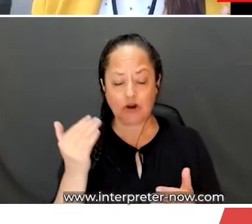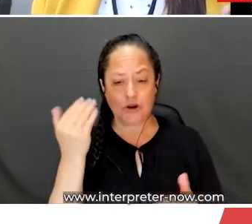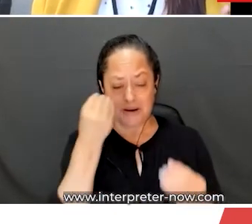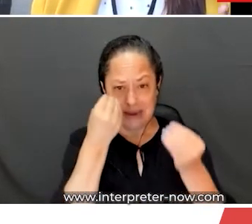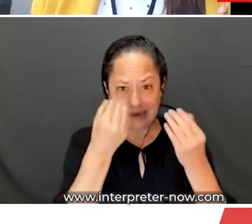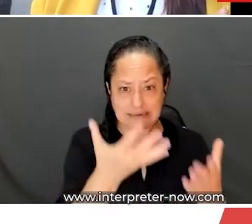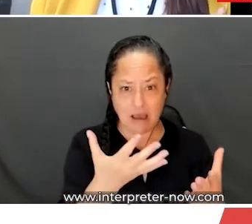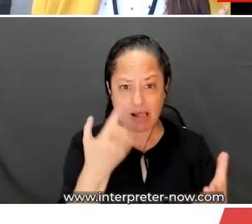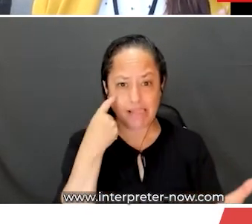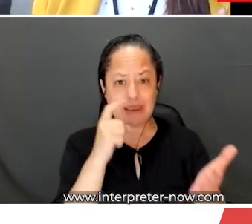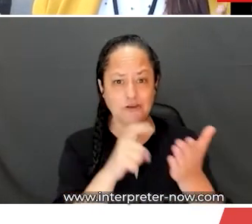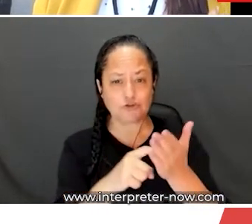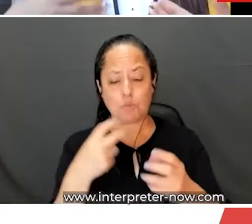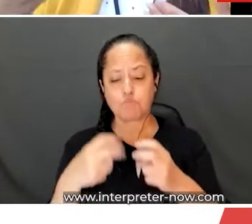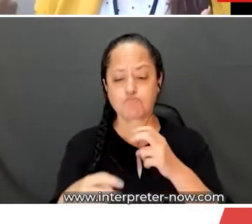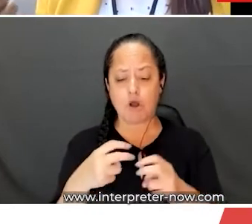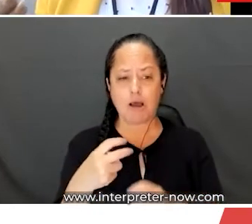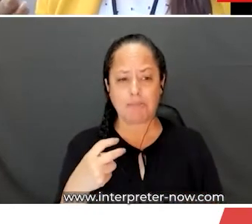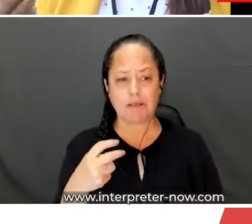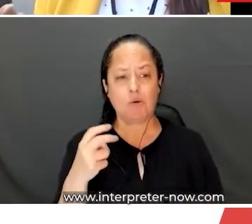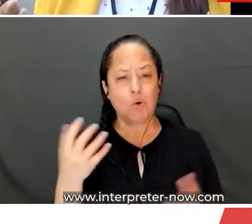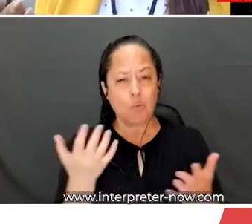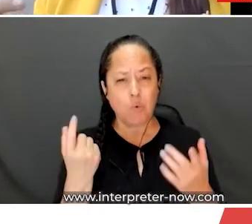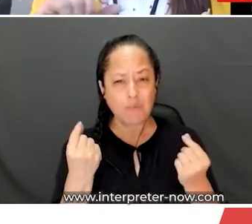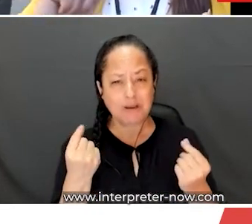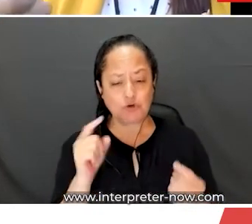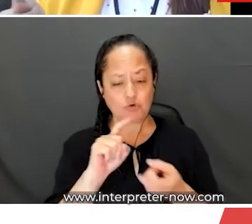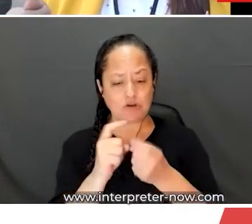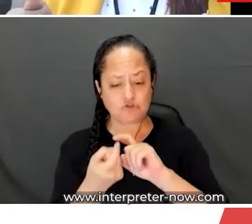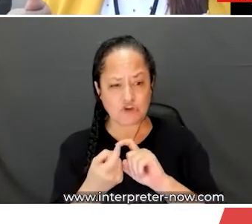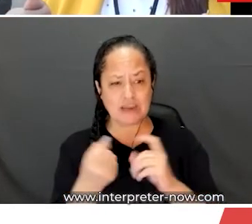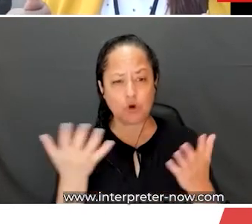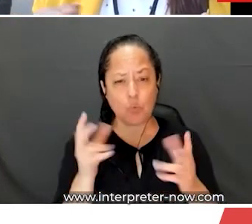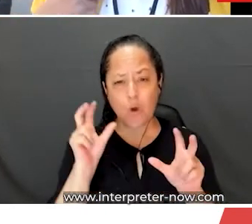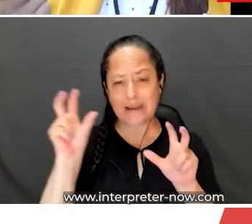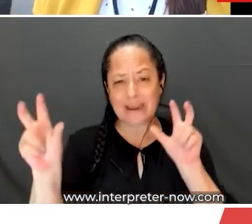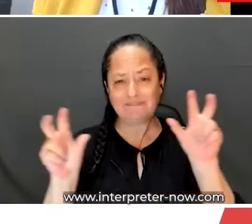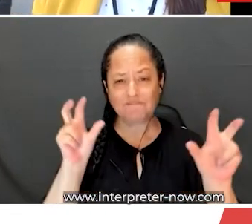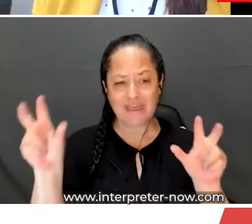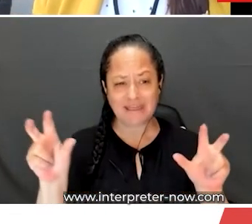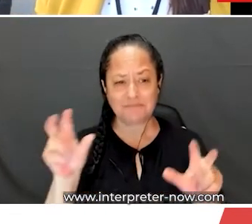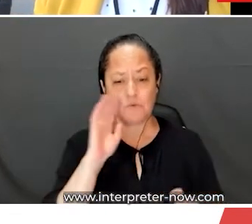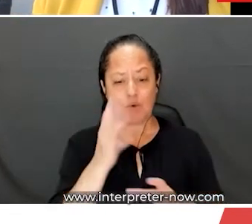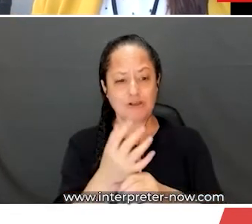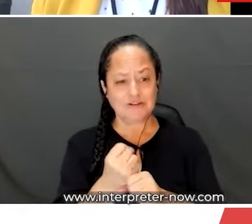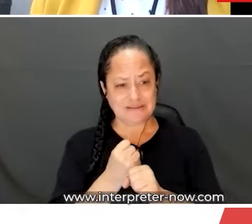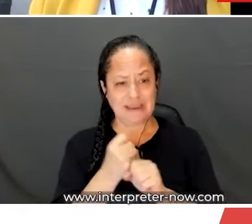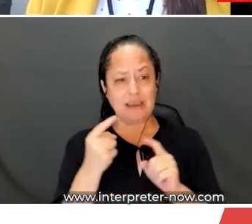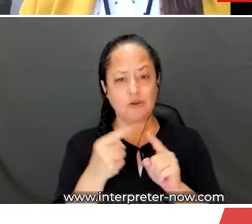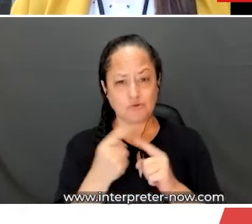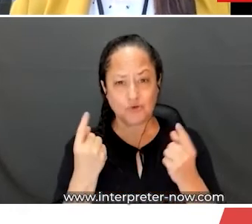a problem is something where it's like, okay, well, what are we going to do to change it? And what investments is it going to take in order for us to